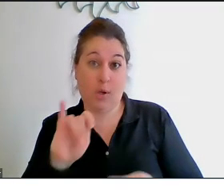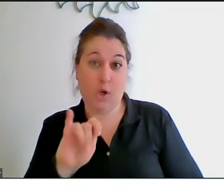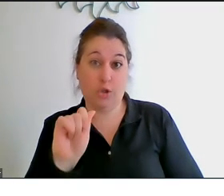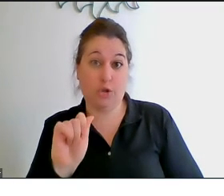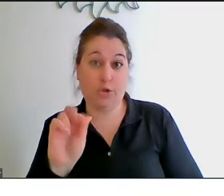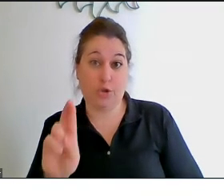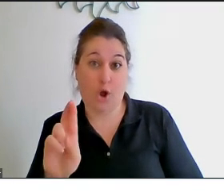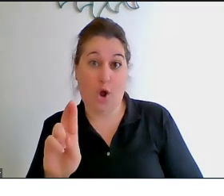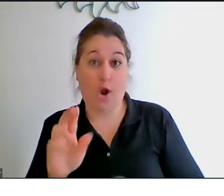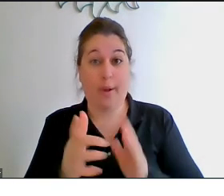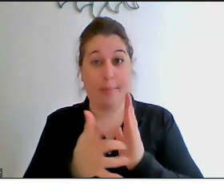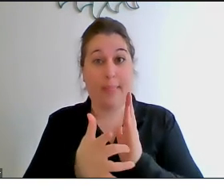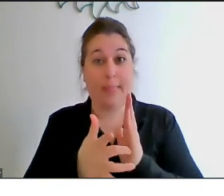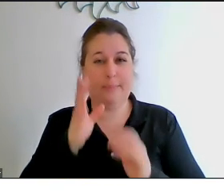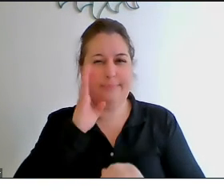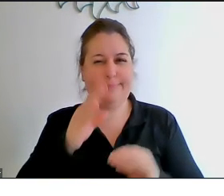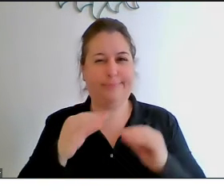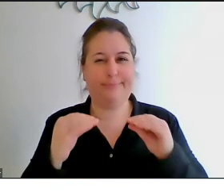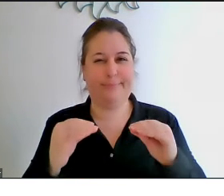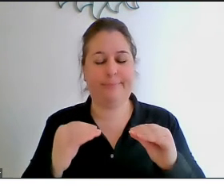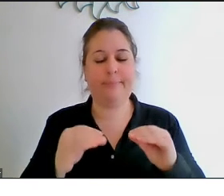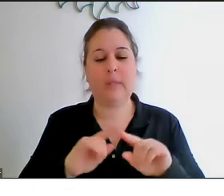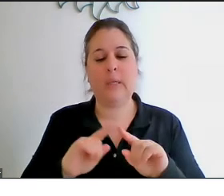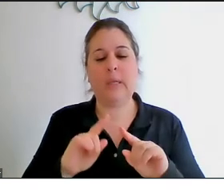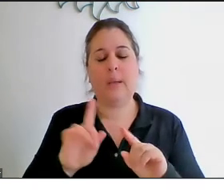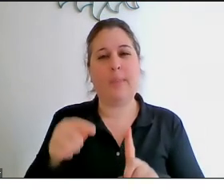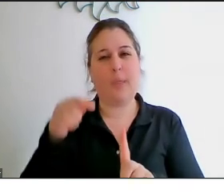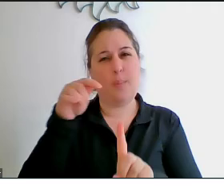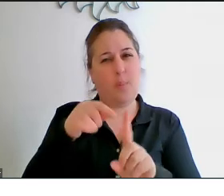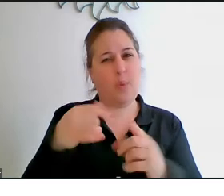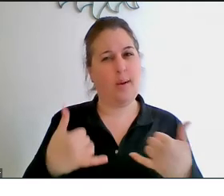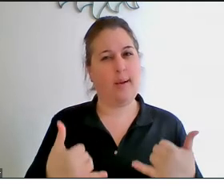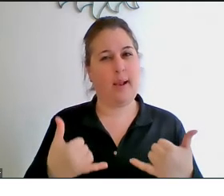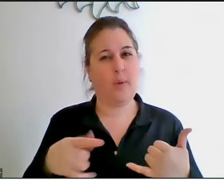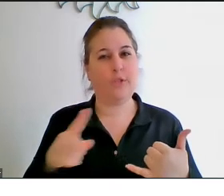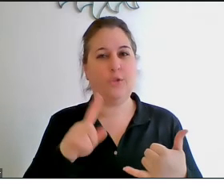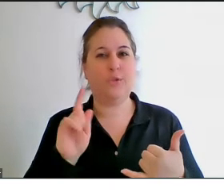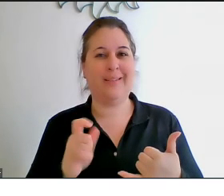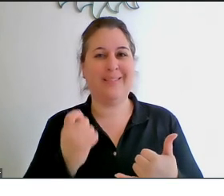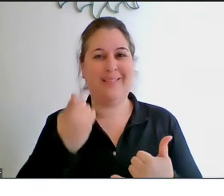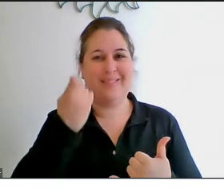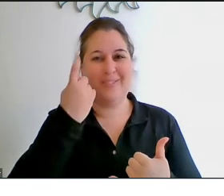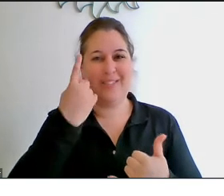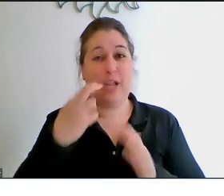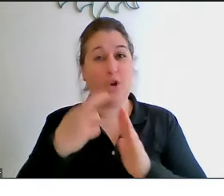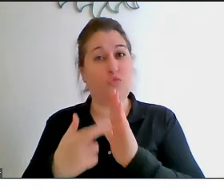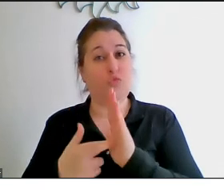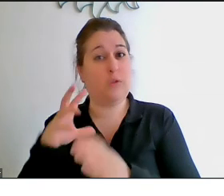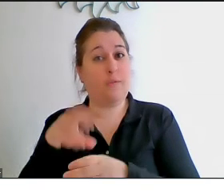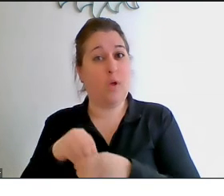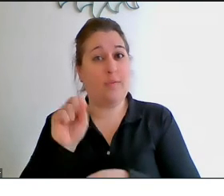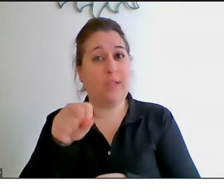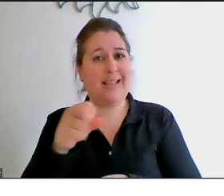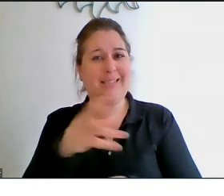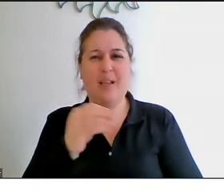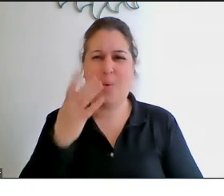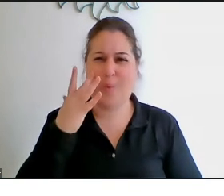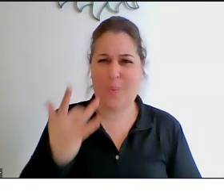how to add and subtract before you get to the rules is to try to make sure that you understand why the rules